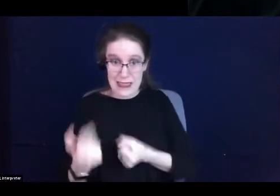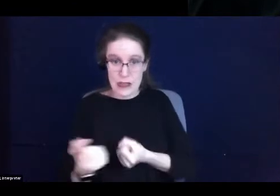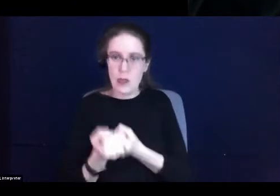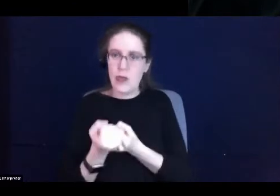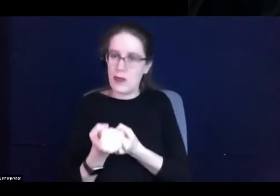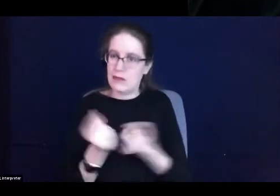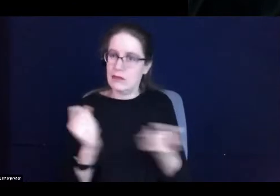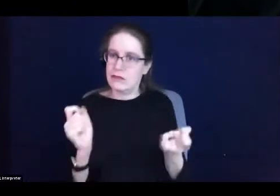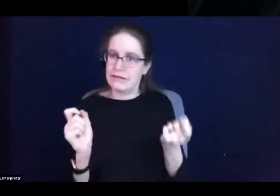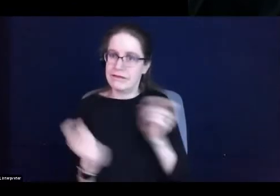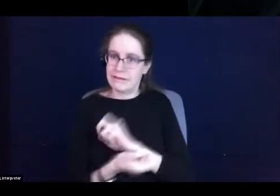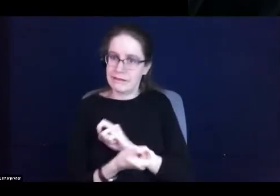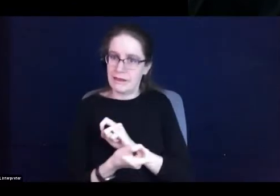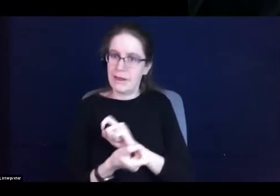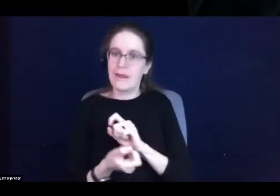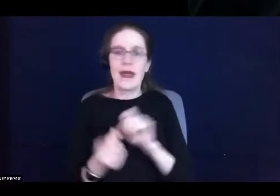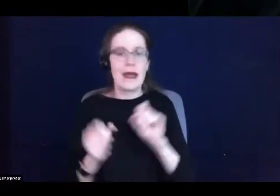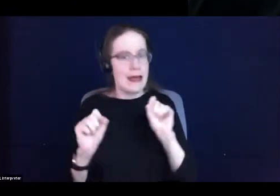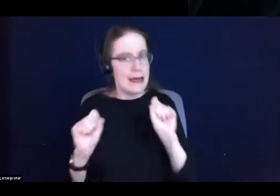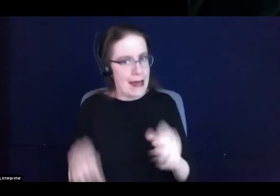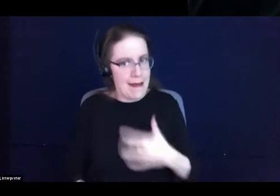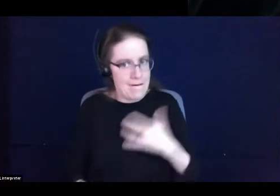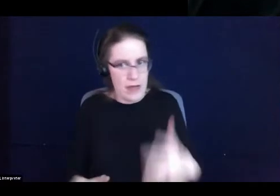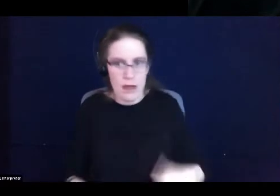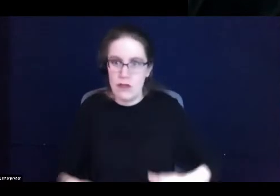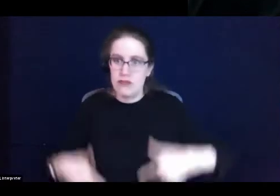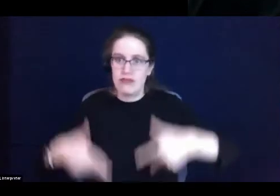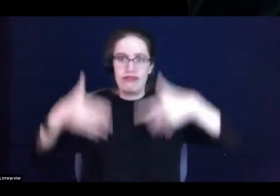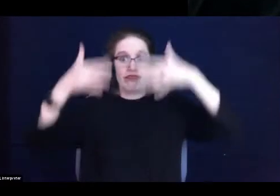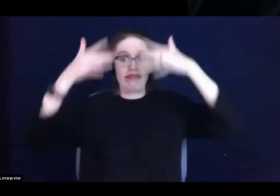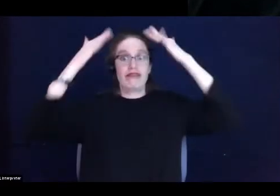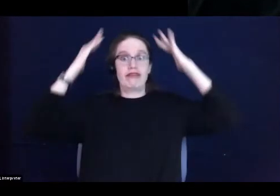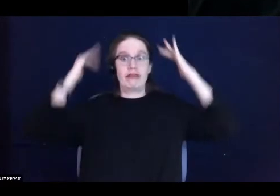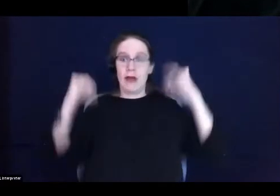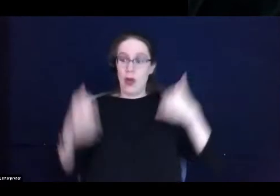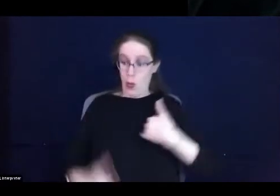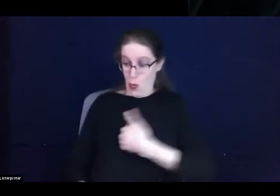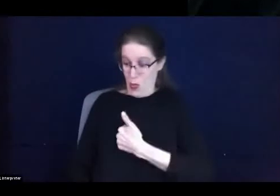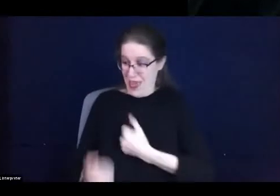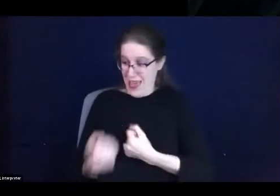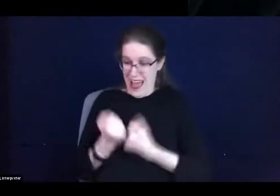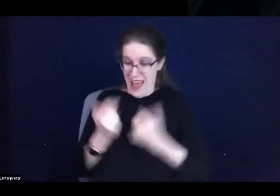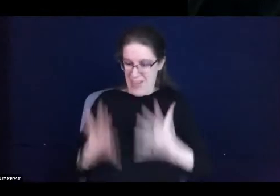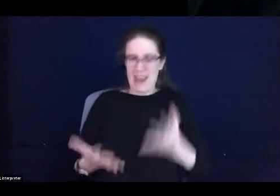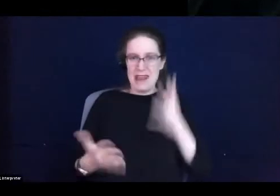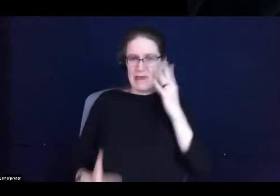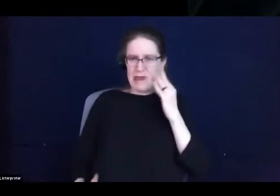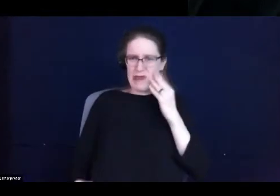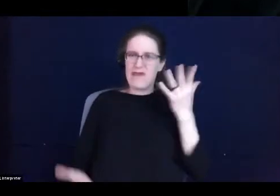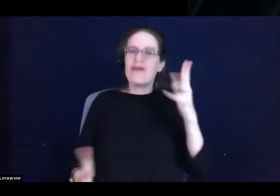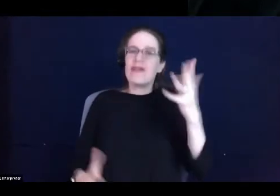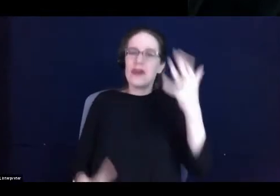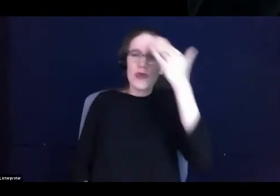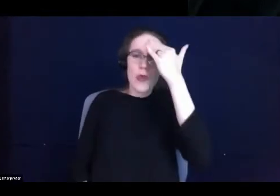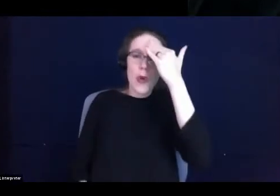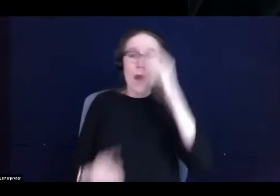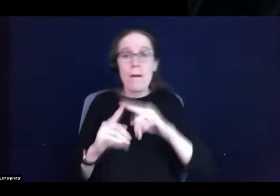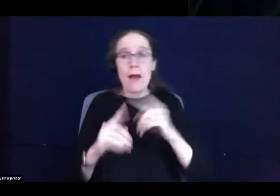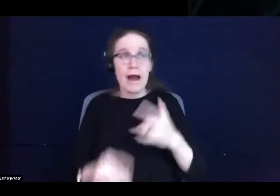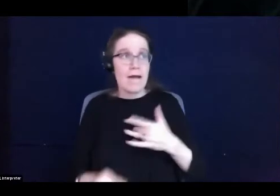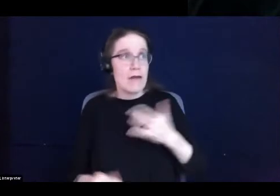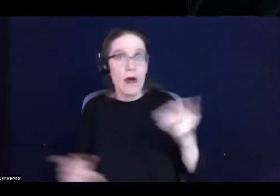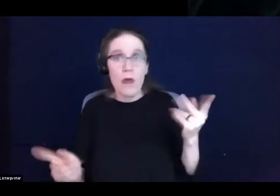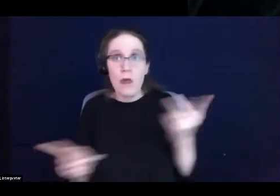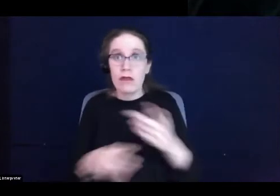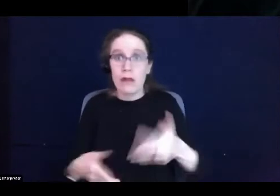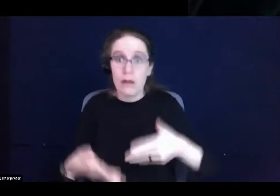this in itself can be very overwhelming for folks. We know that as advocates, but it can feel very overwhelming to wear a mask and to